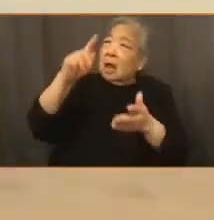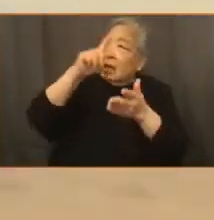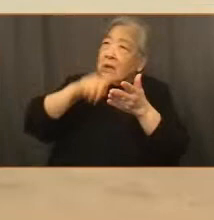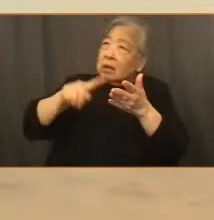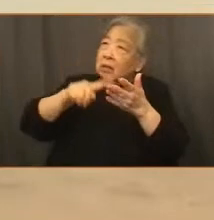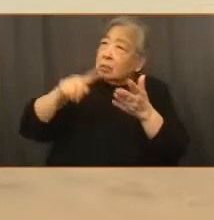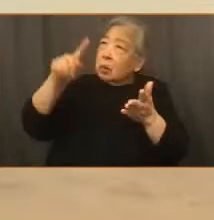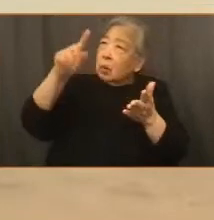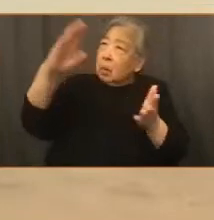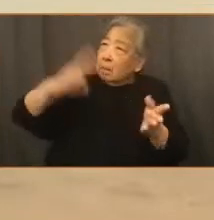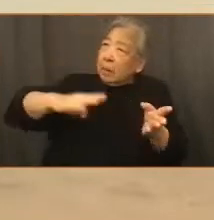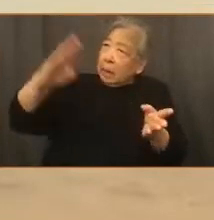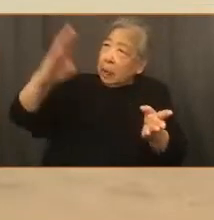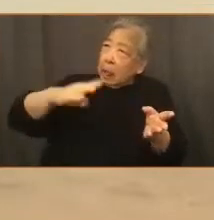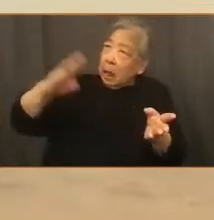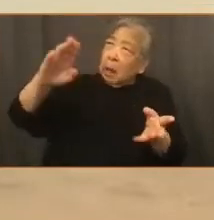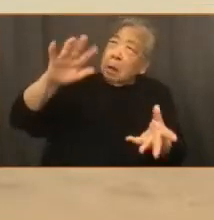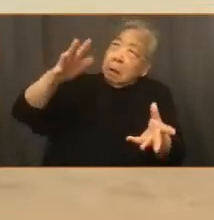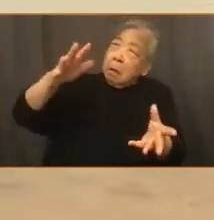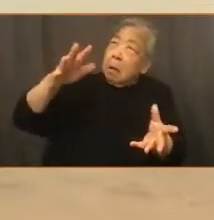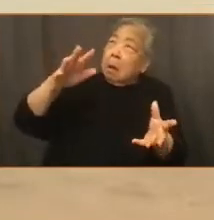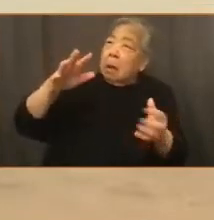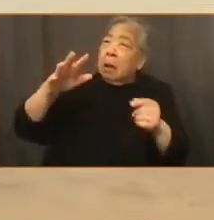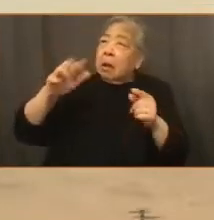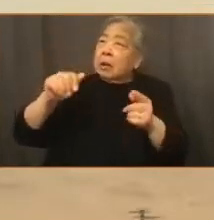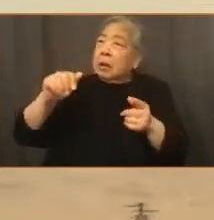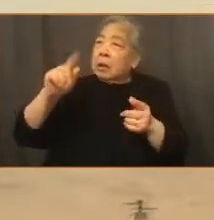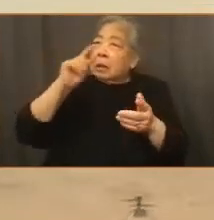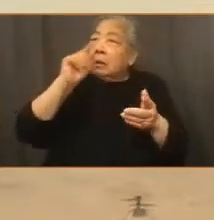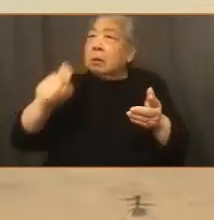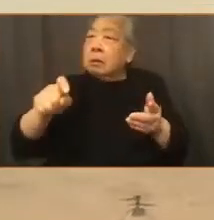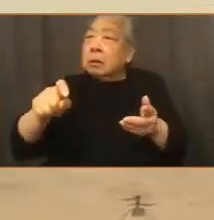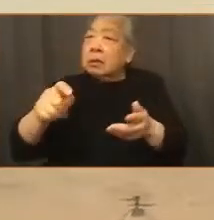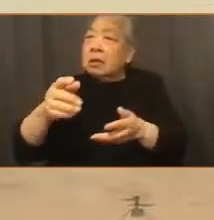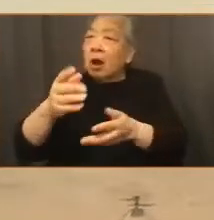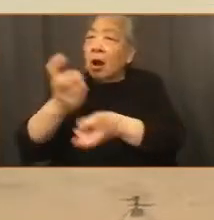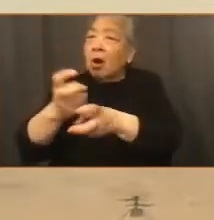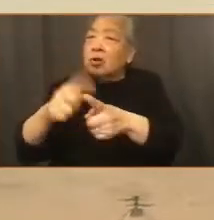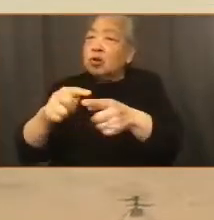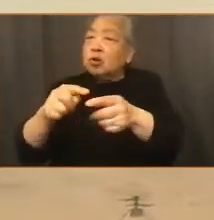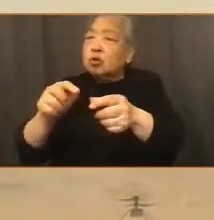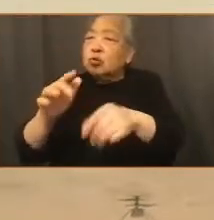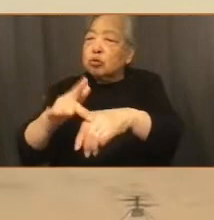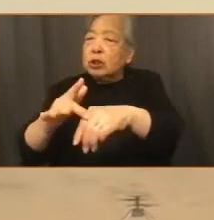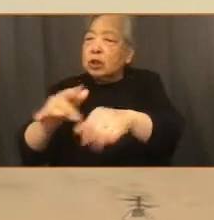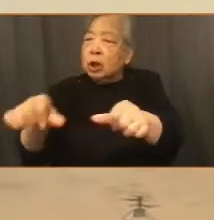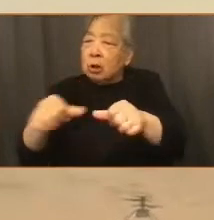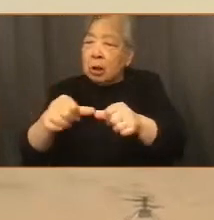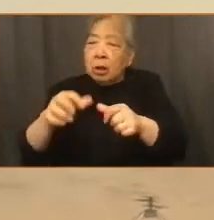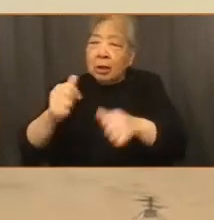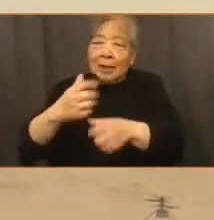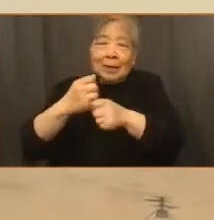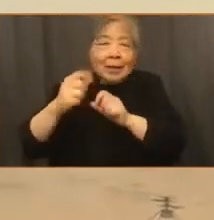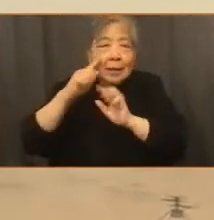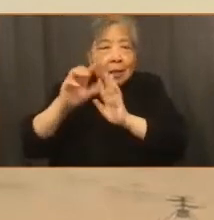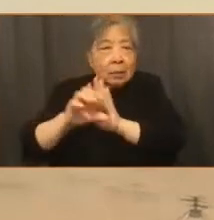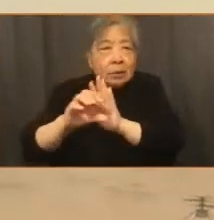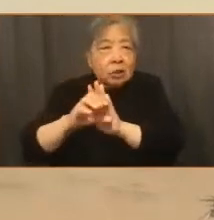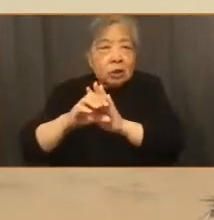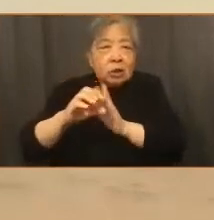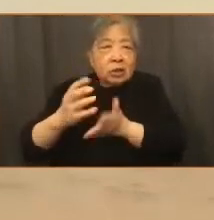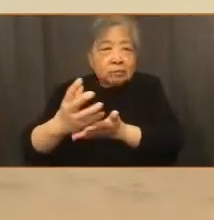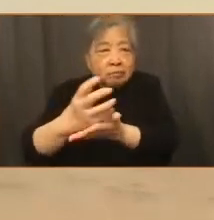where we can kind of reach some hard to reach areas. We can provide images, reconnaissance, we can scout ahead, we